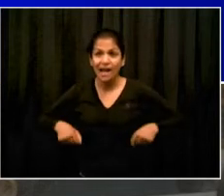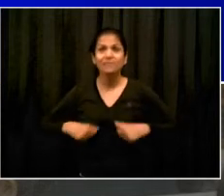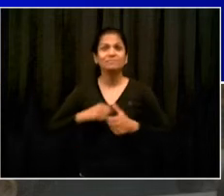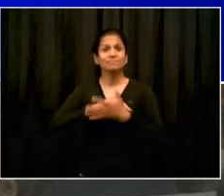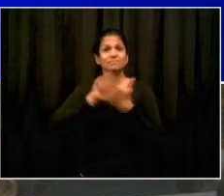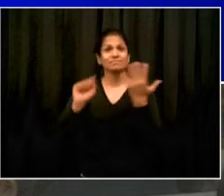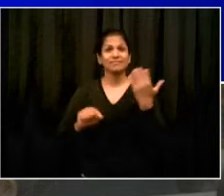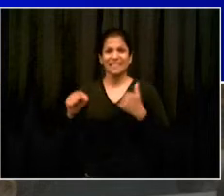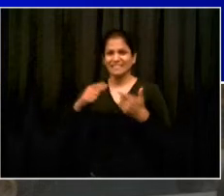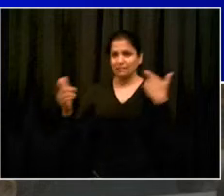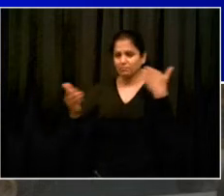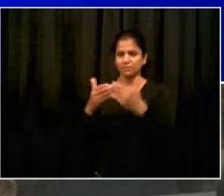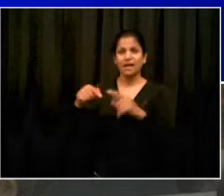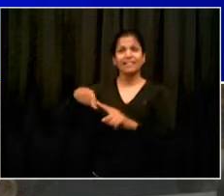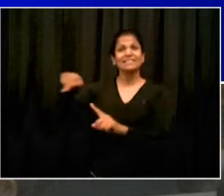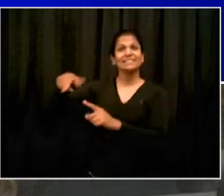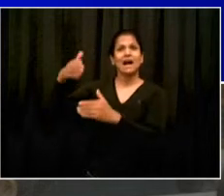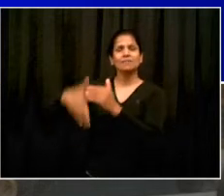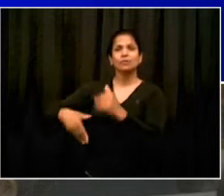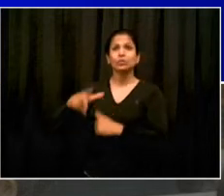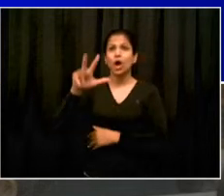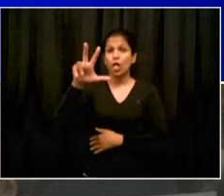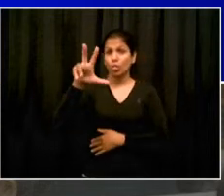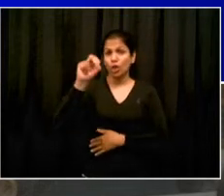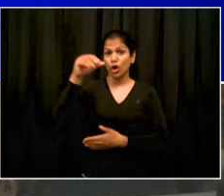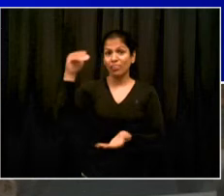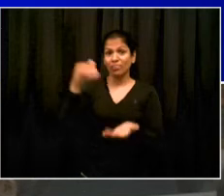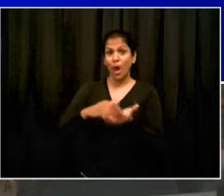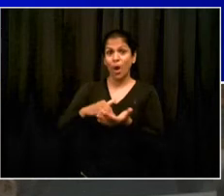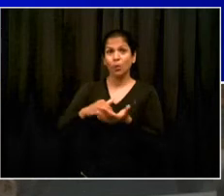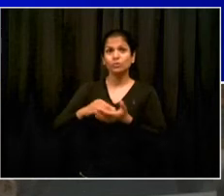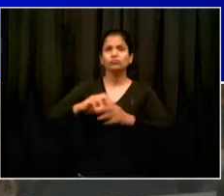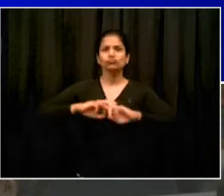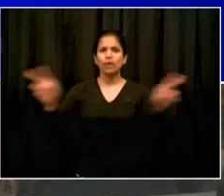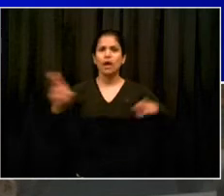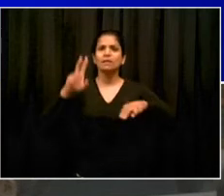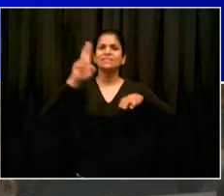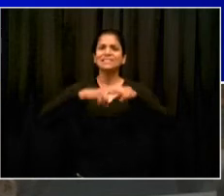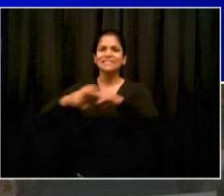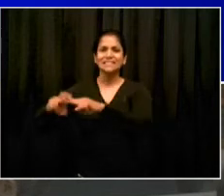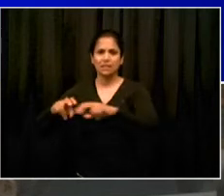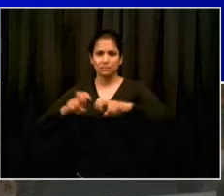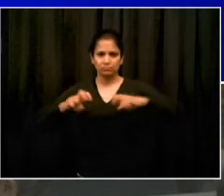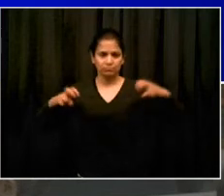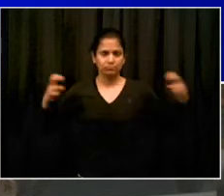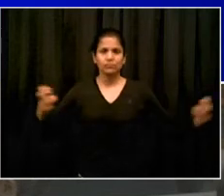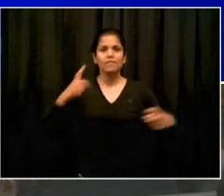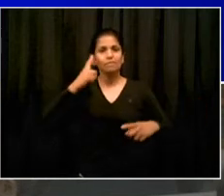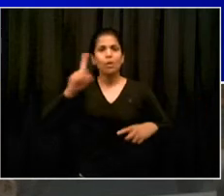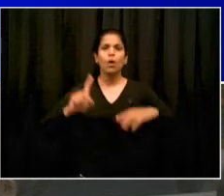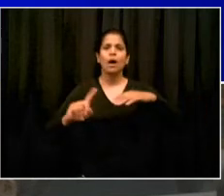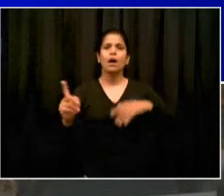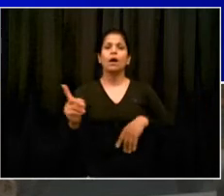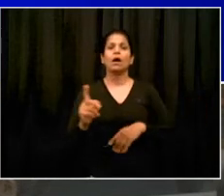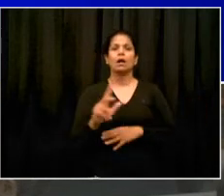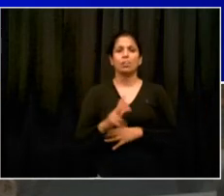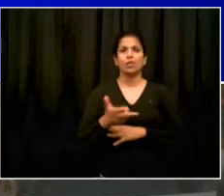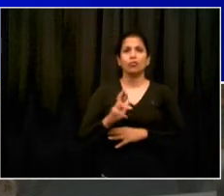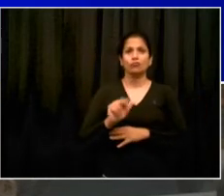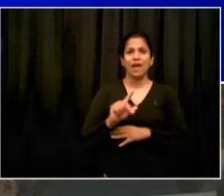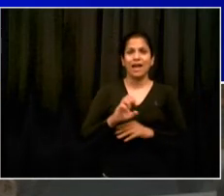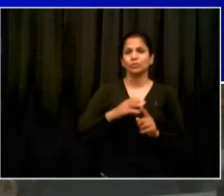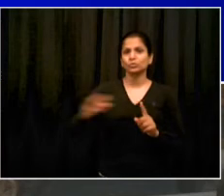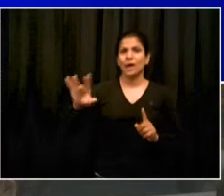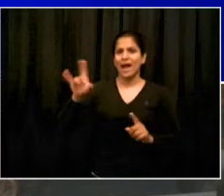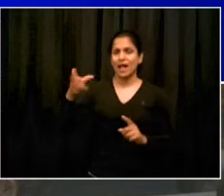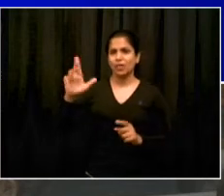approach, and we will keep building that out in the weeks ahead, and we'll keep you updated. Anyone who wants to apply for that free childcare for the days